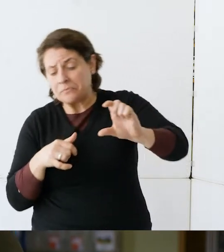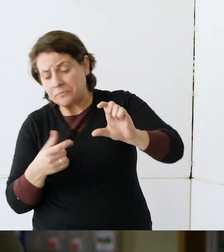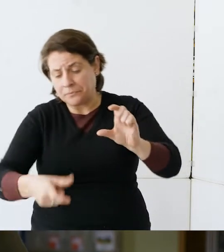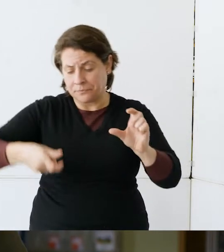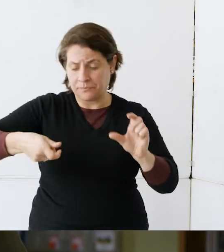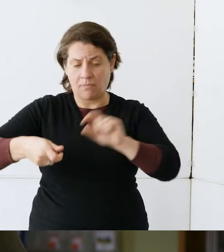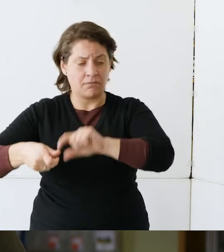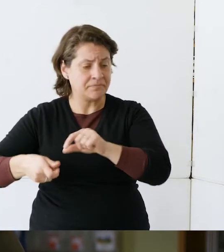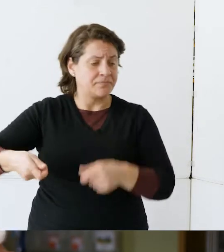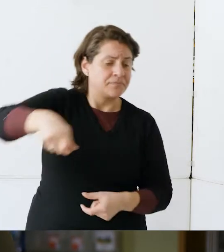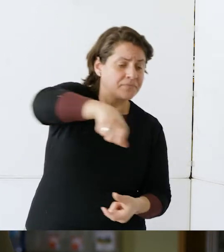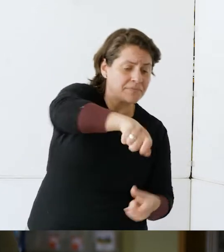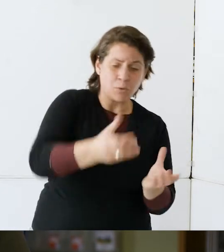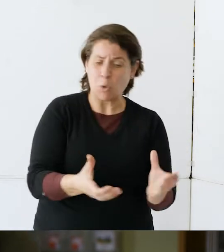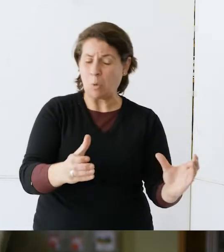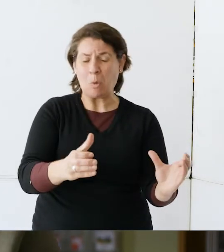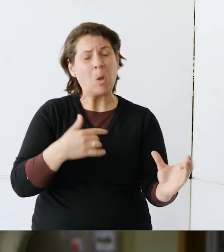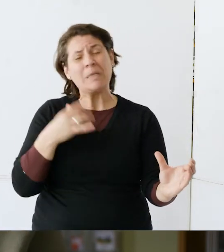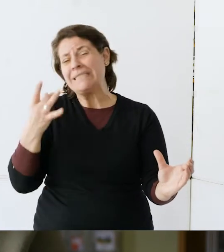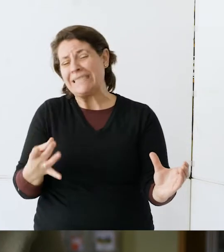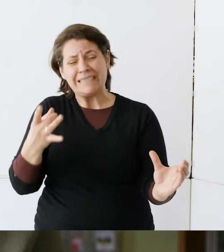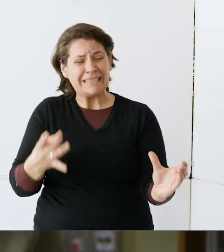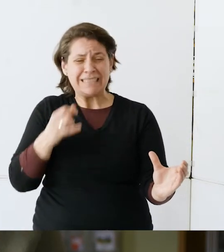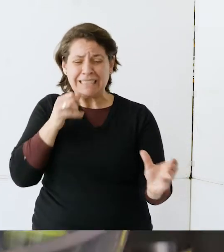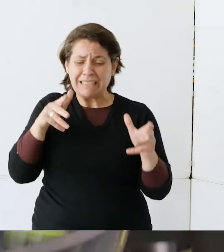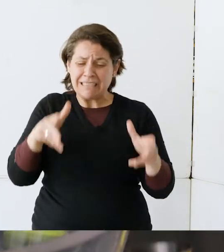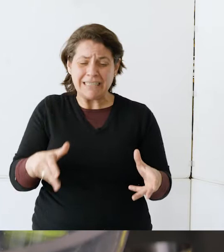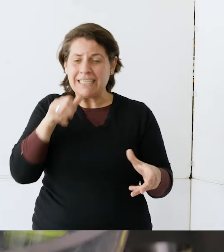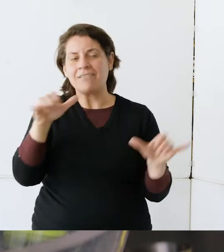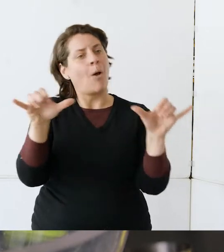cup and then into the bowl, you're not getting all the honey because it's so sticky.